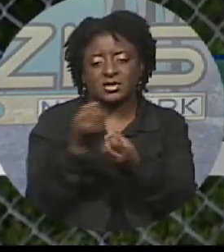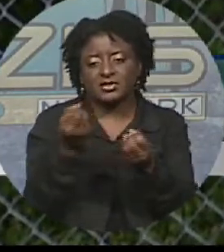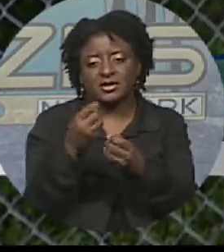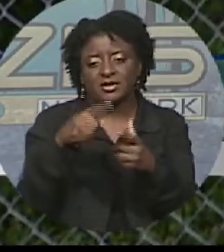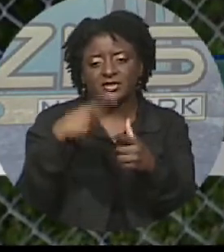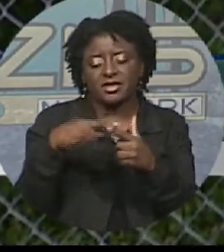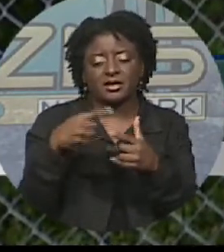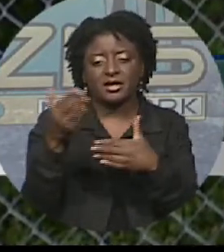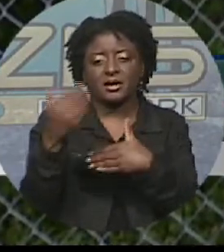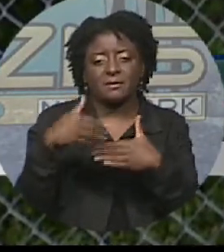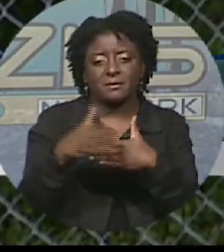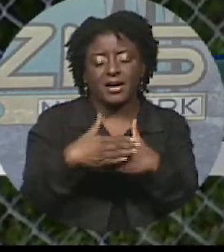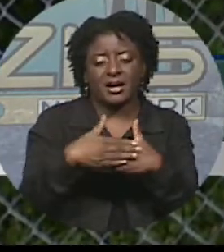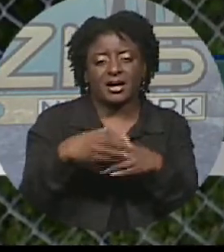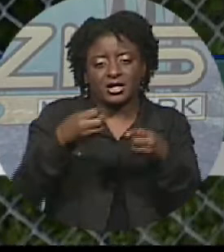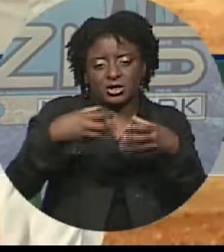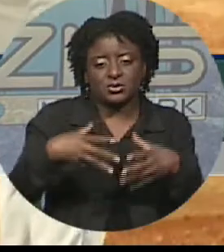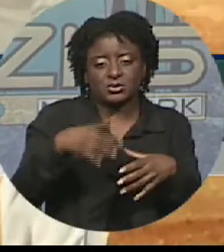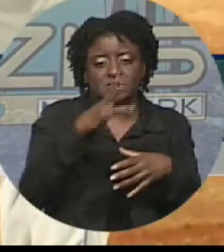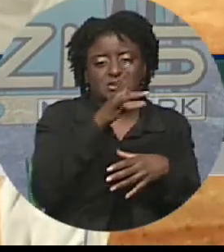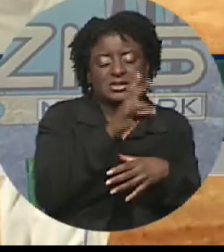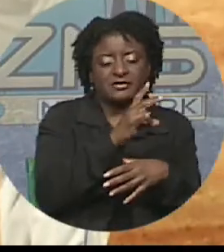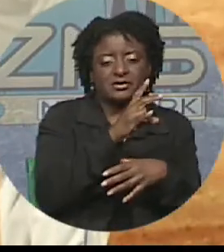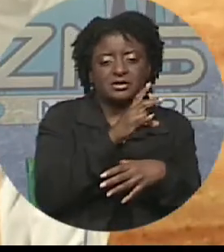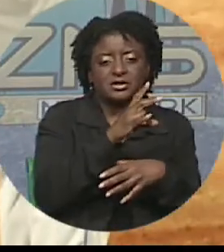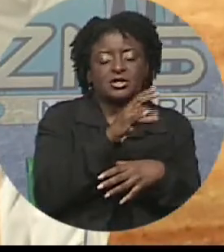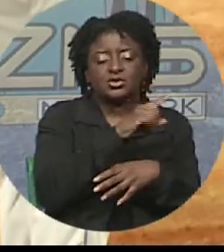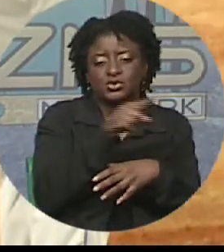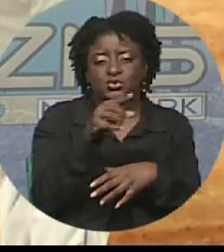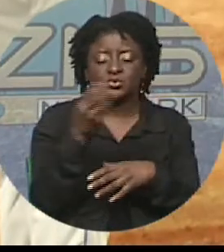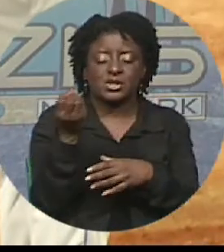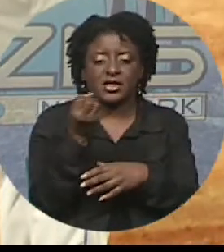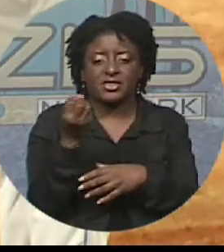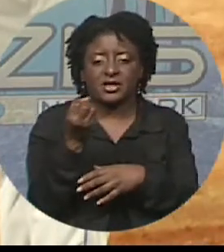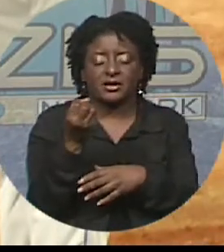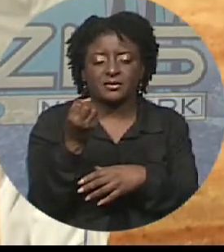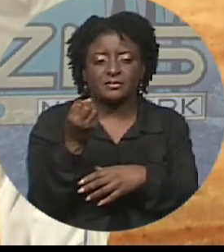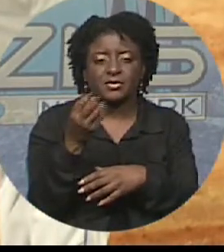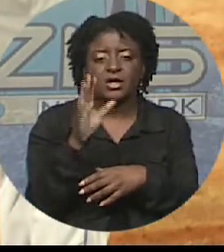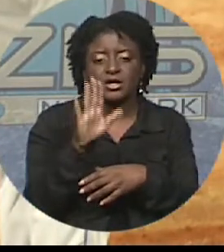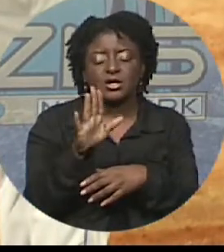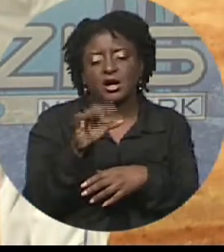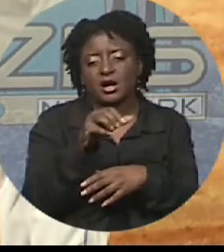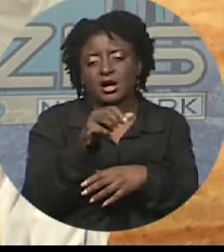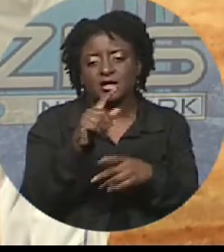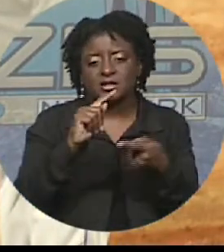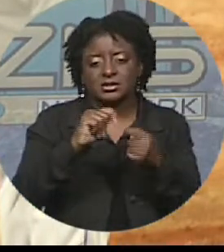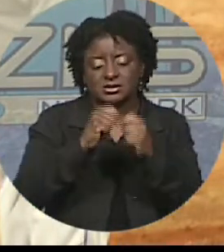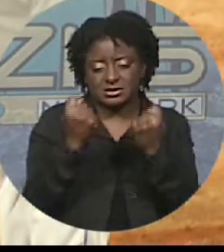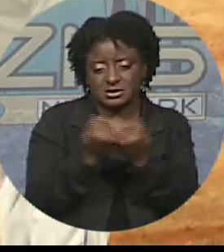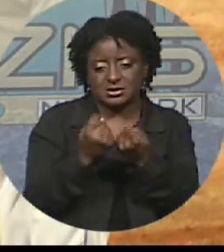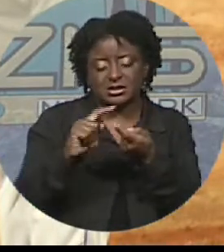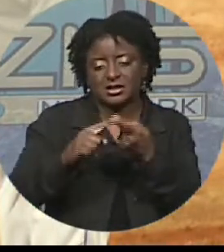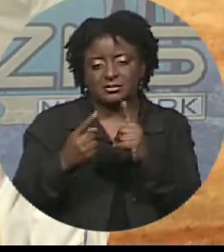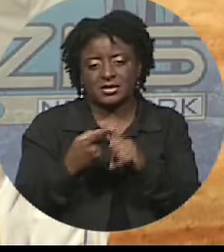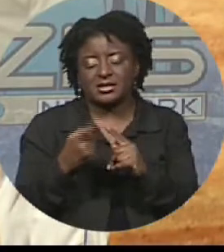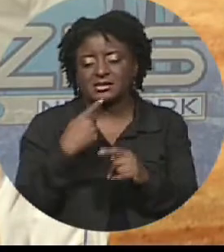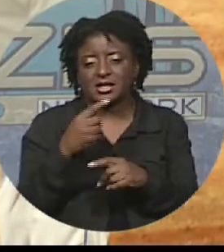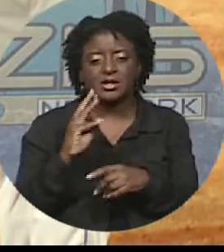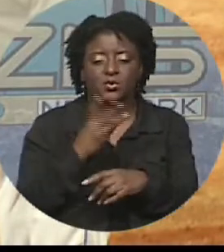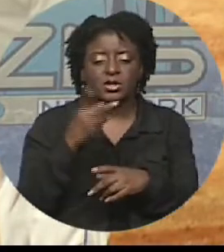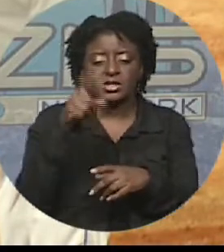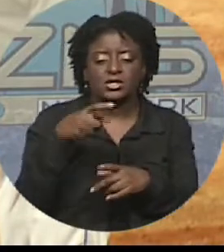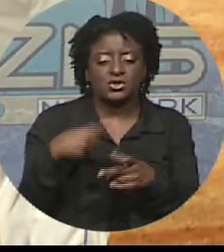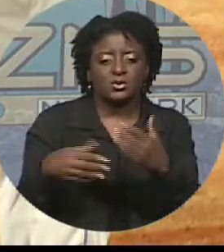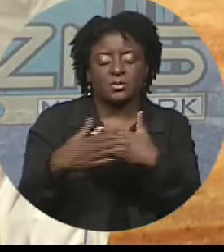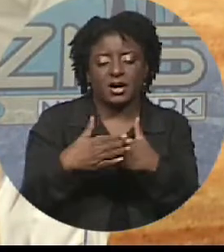game 7-0, according to the administration. If your players or teammates tell you, man, we need you back, will you return, or that's